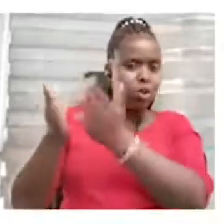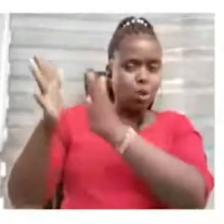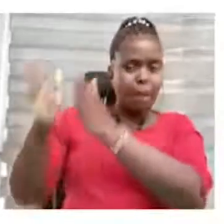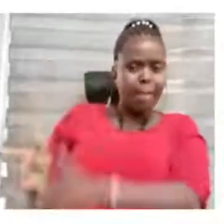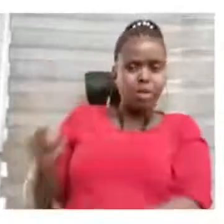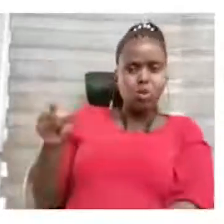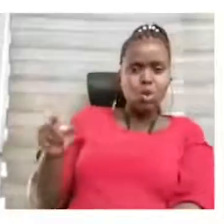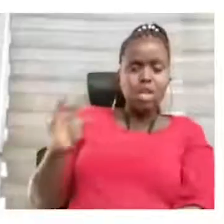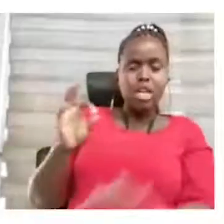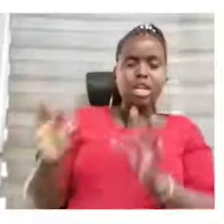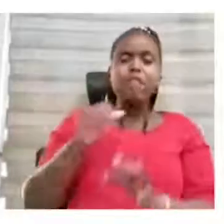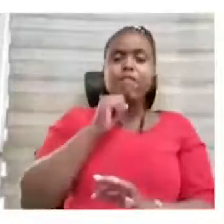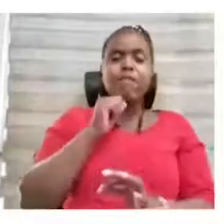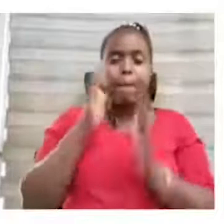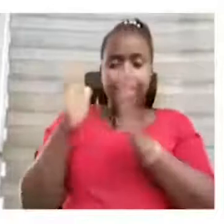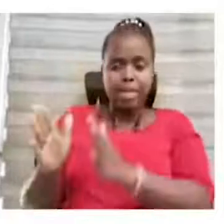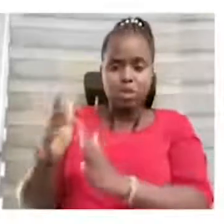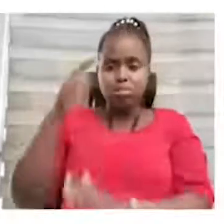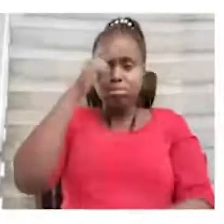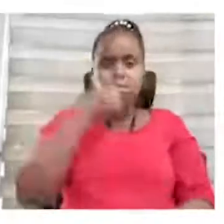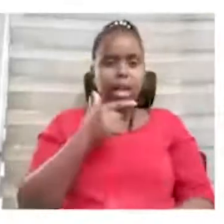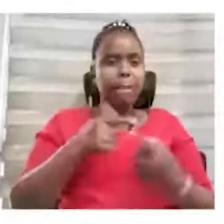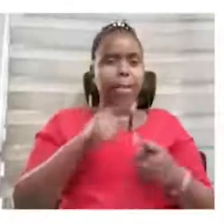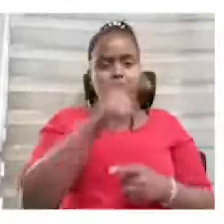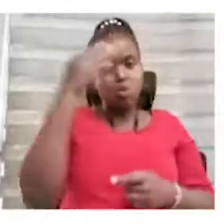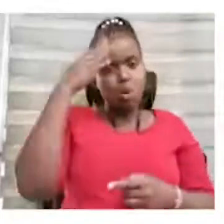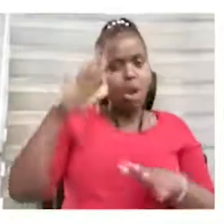not visible and if you don't acknowledge them? The South